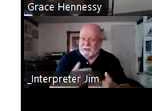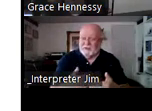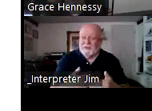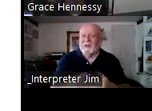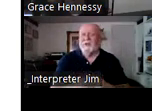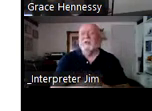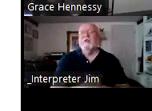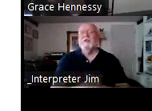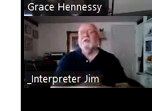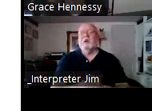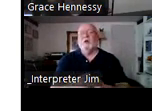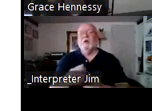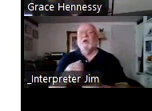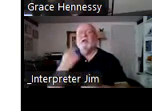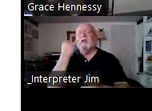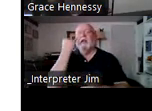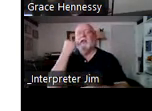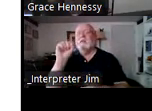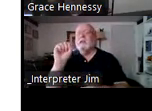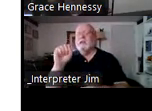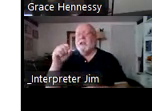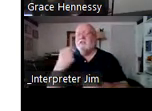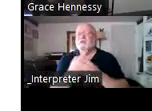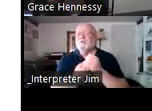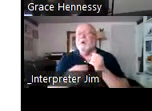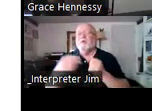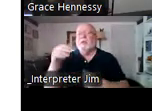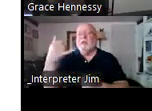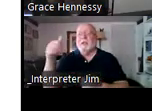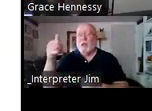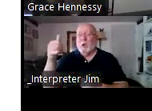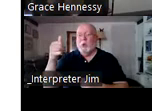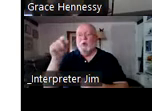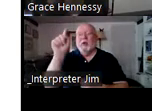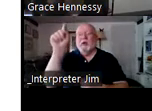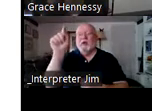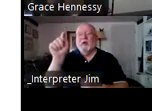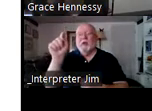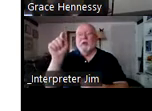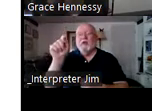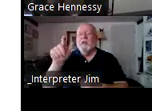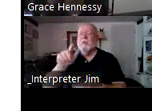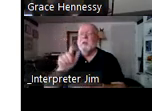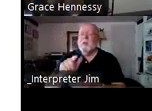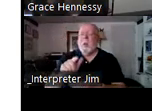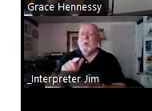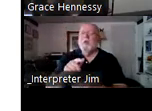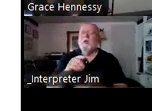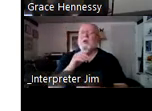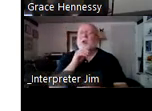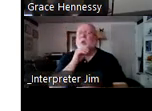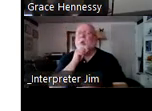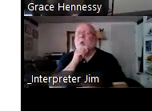yes to these 2 questions. If you say yes, you're low. If you don't say yes to anything else, you stay in the low range. Moderate is